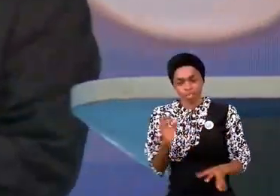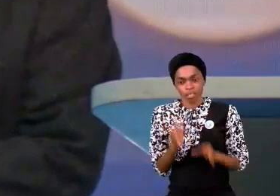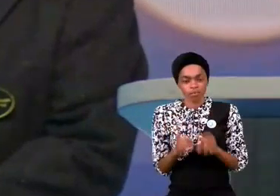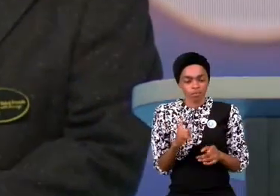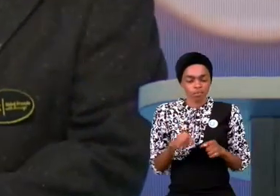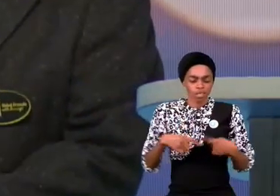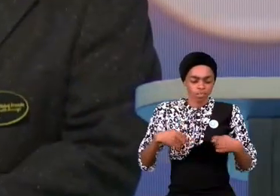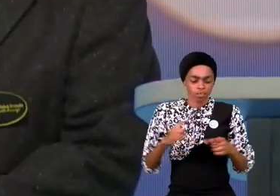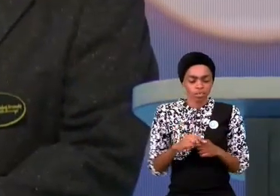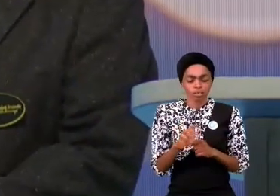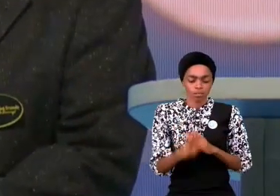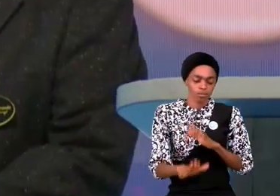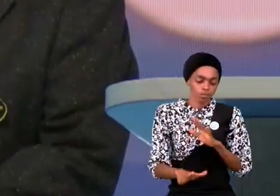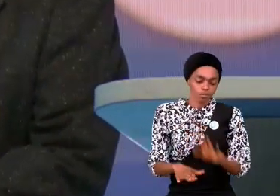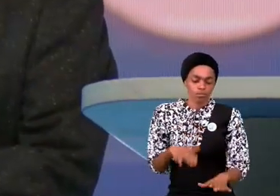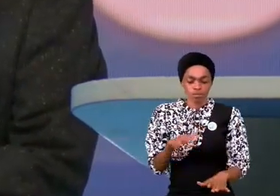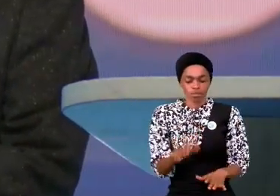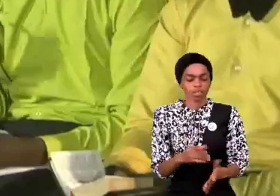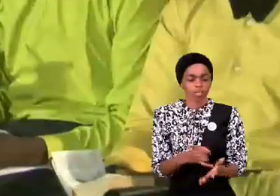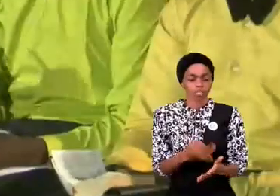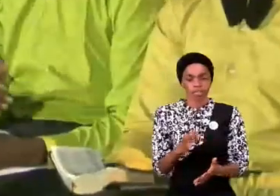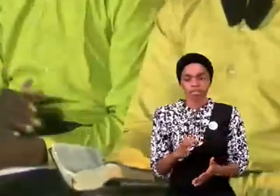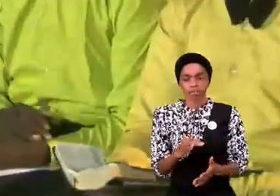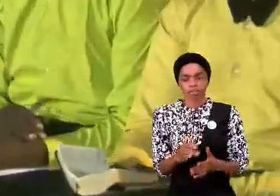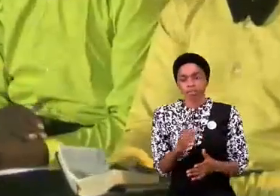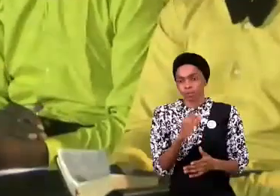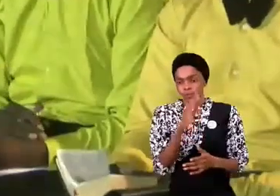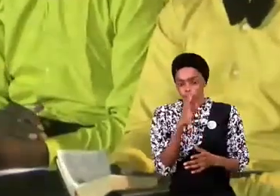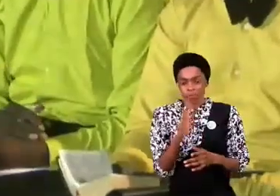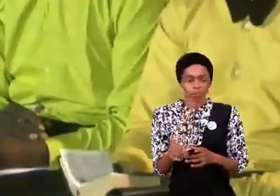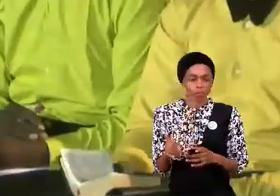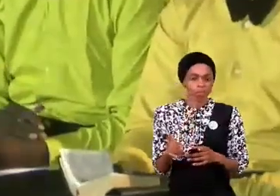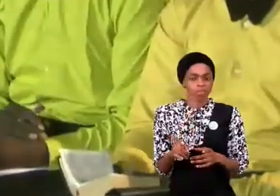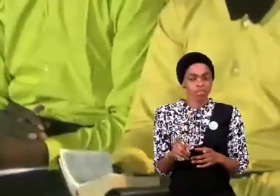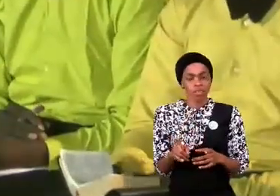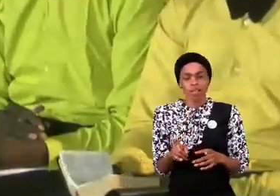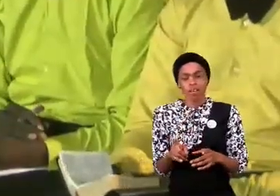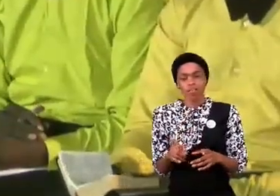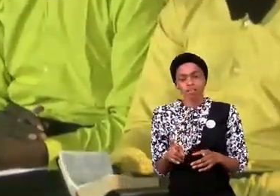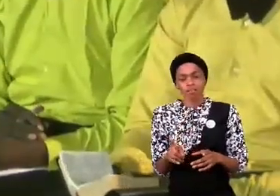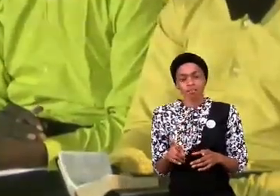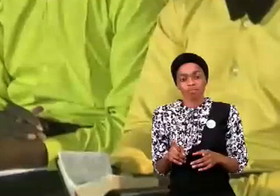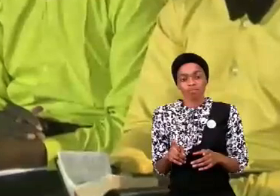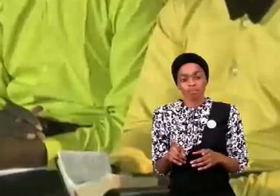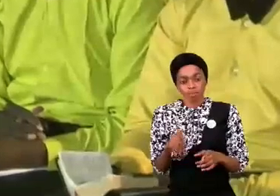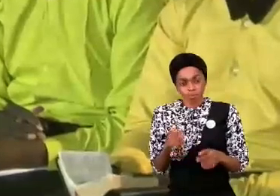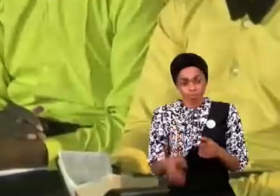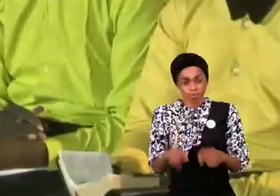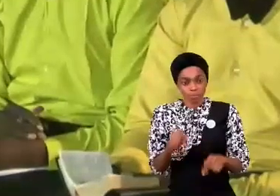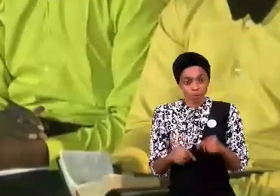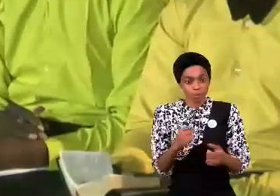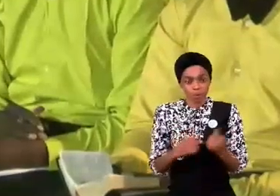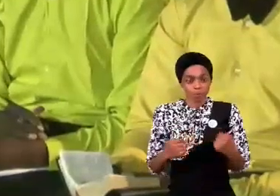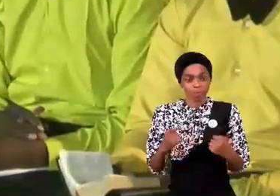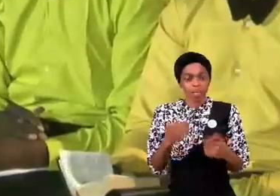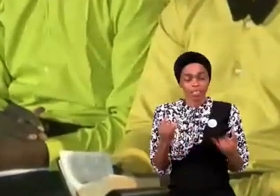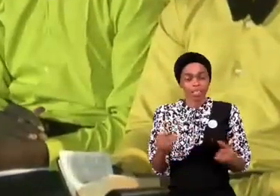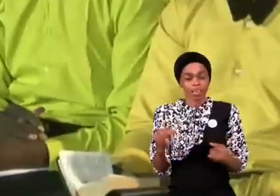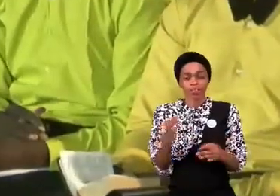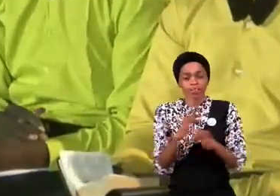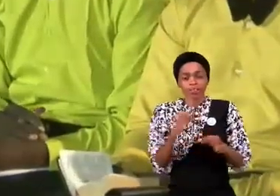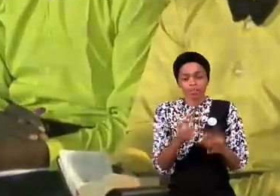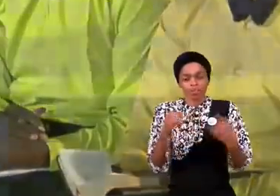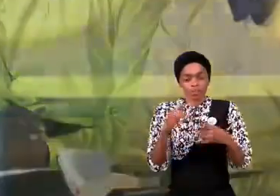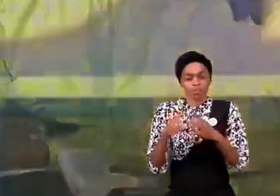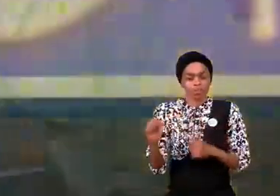But now freedom has come for your legs. And the waist, you couldn't get up. And if you were going to bend